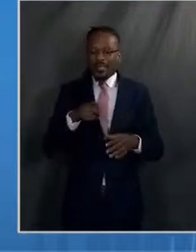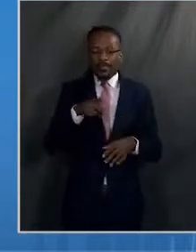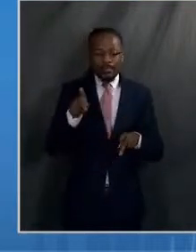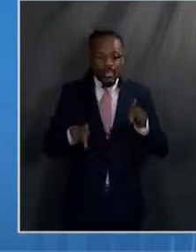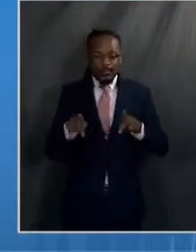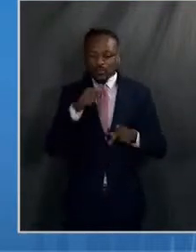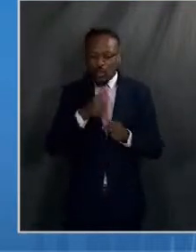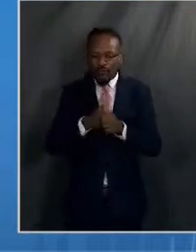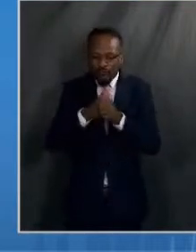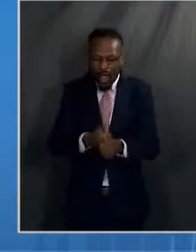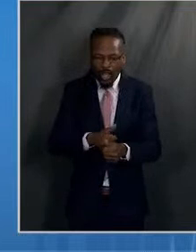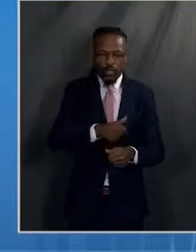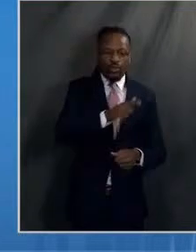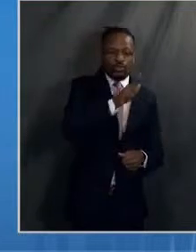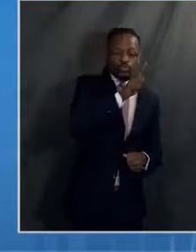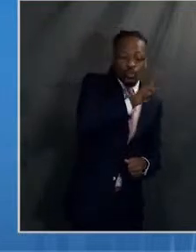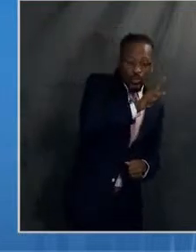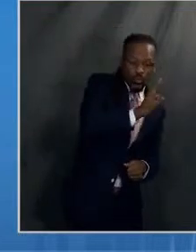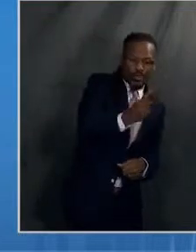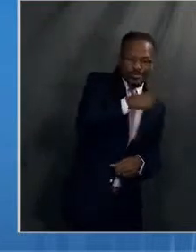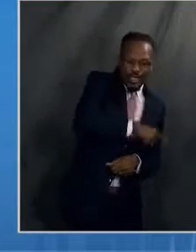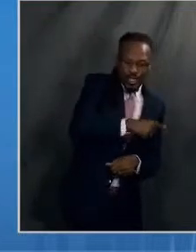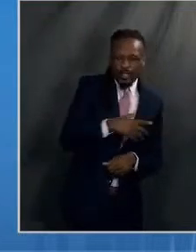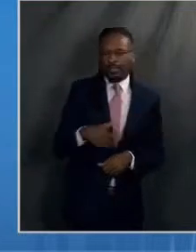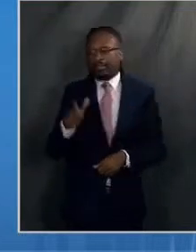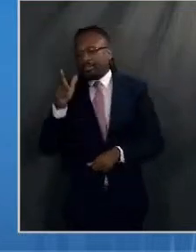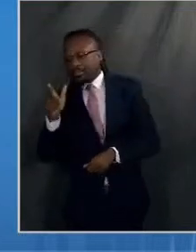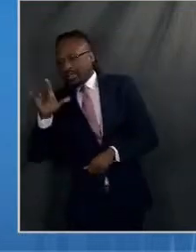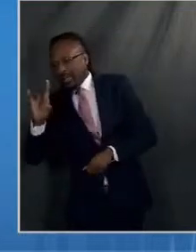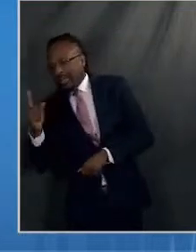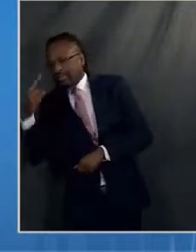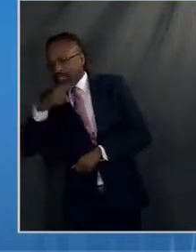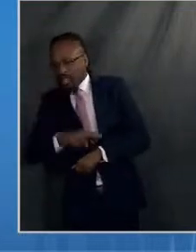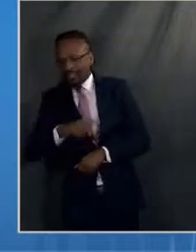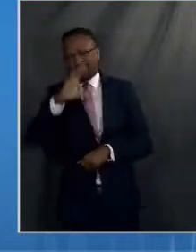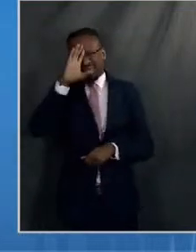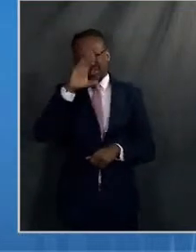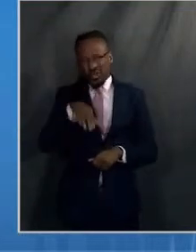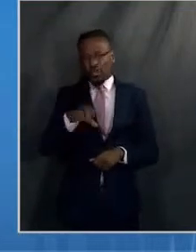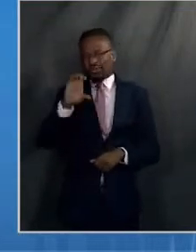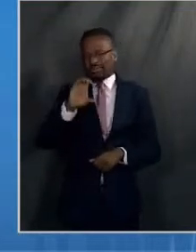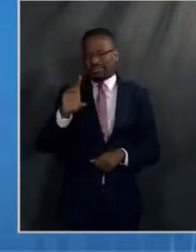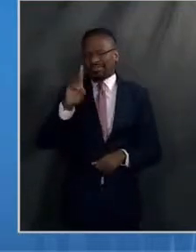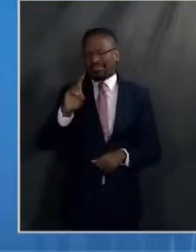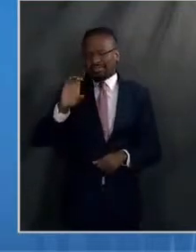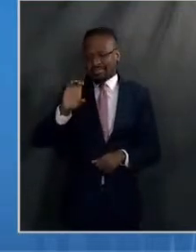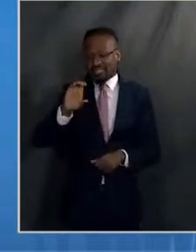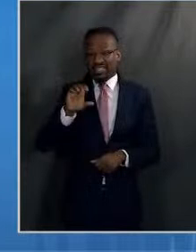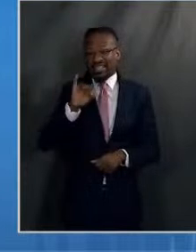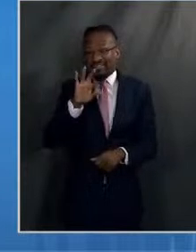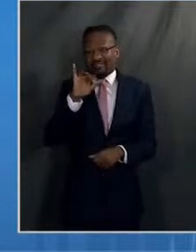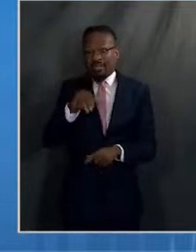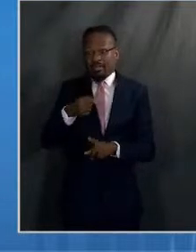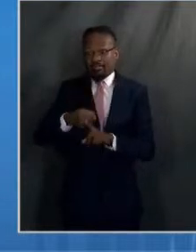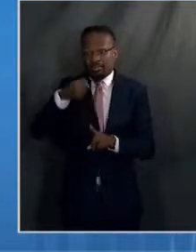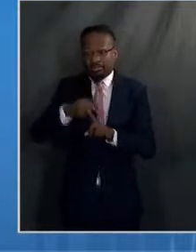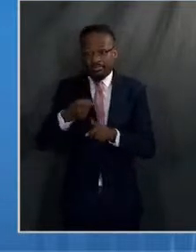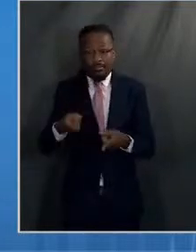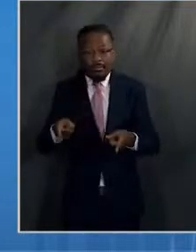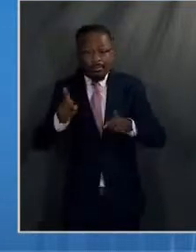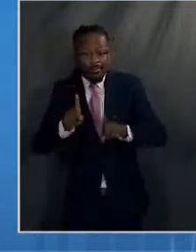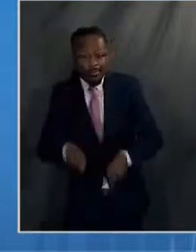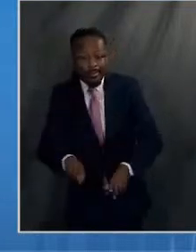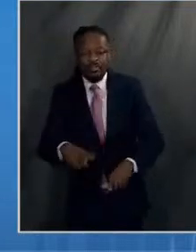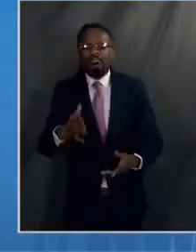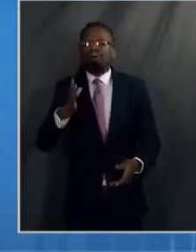of 21 day and 28 day. And as we know from the CDC, under those special circumstances, that it is